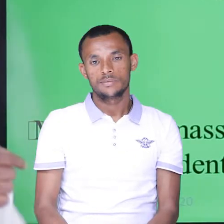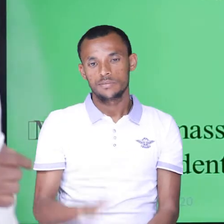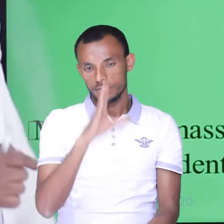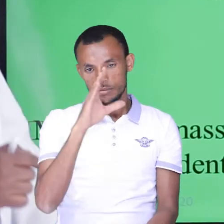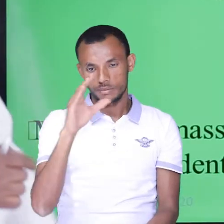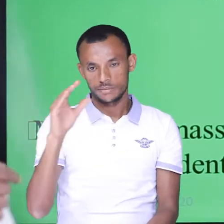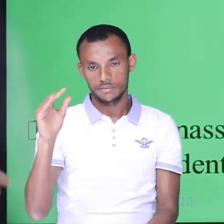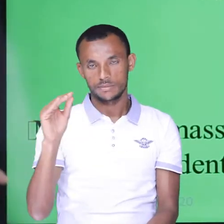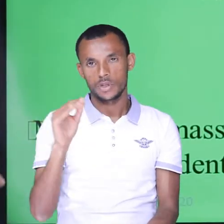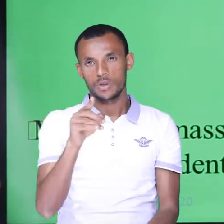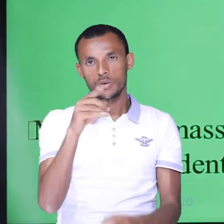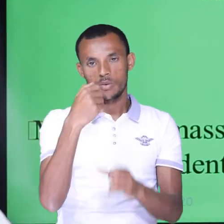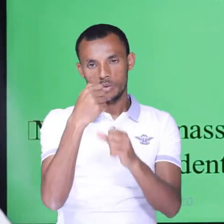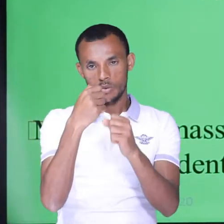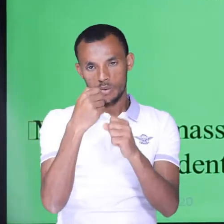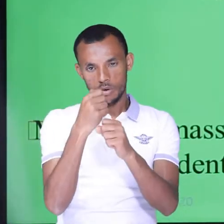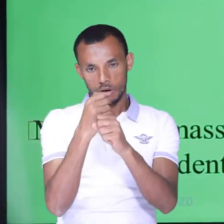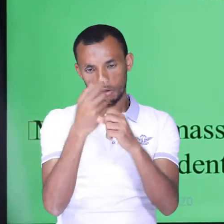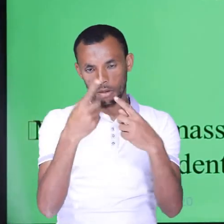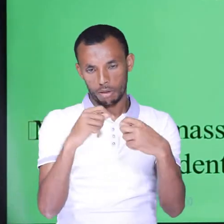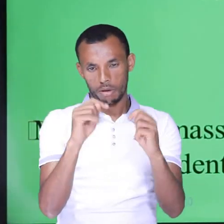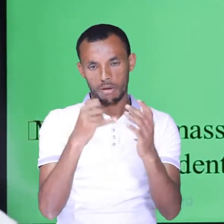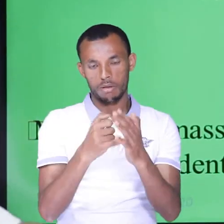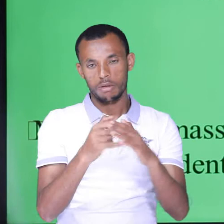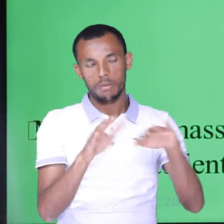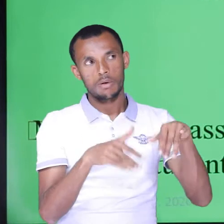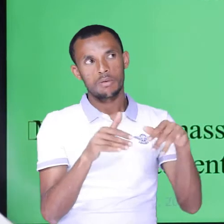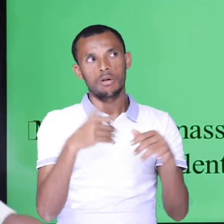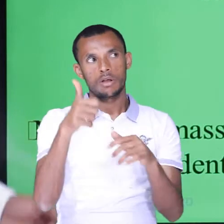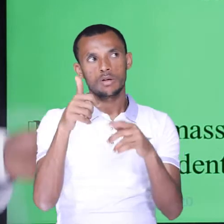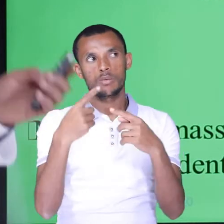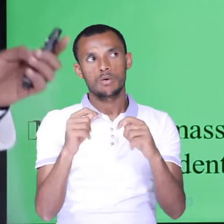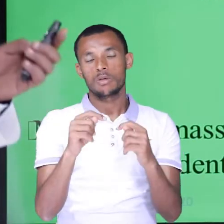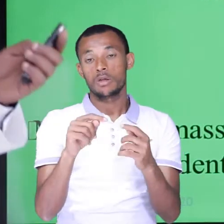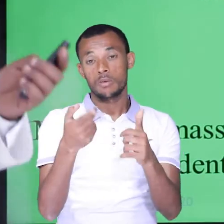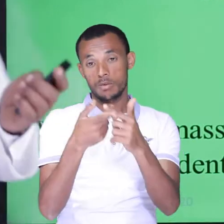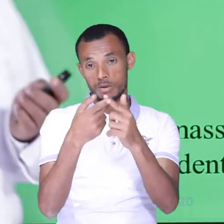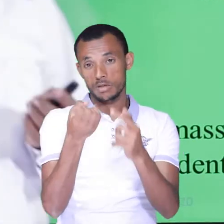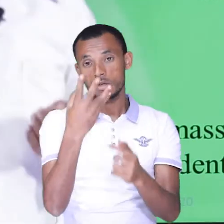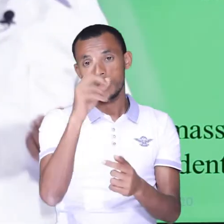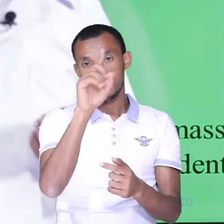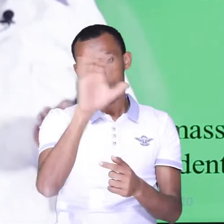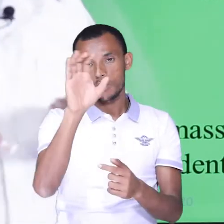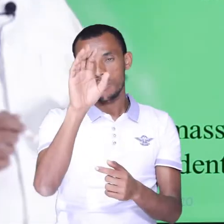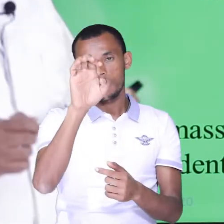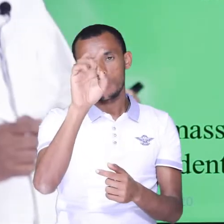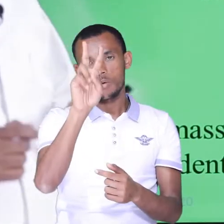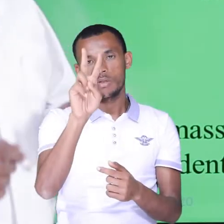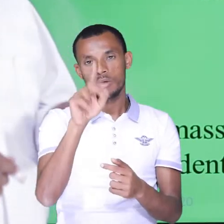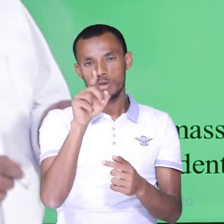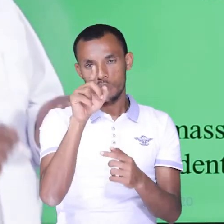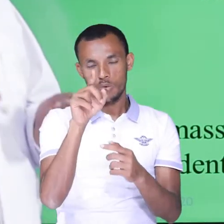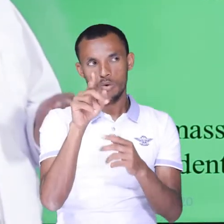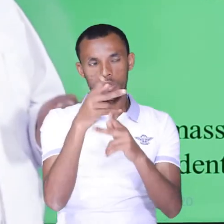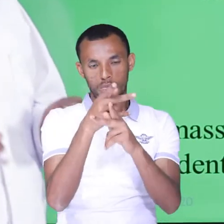And you can try the remaining one by yourself. It is very simple. You have to take care